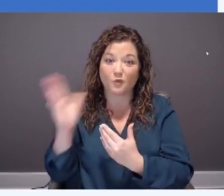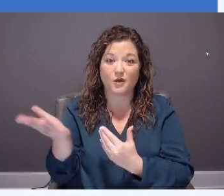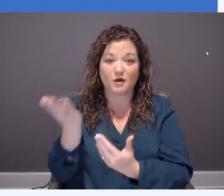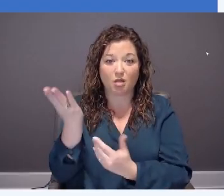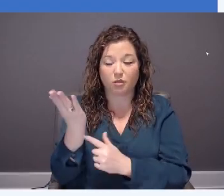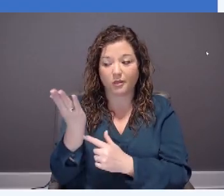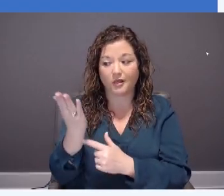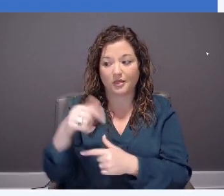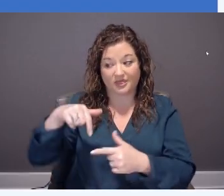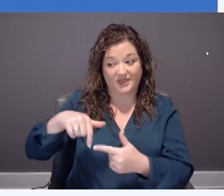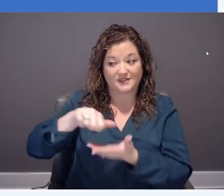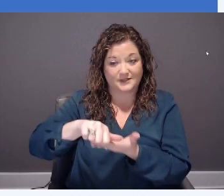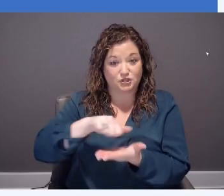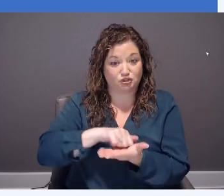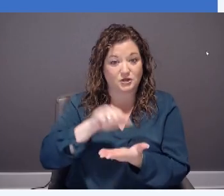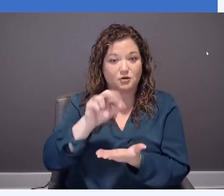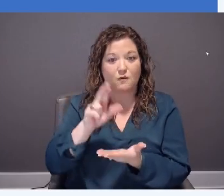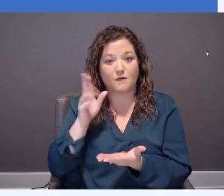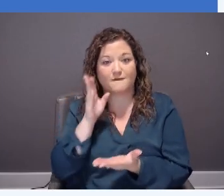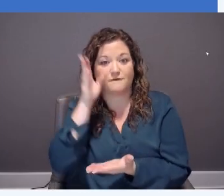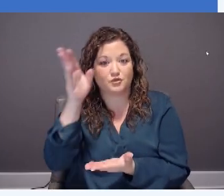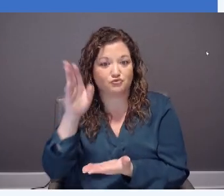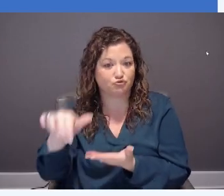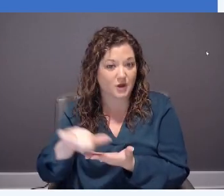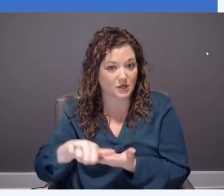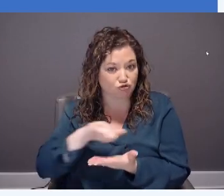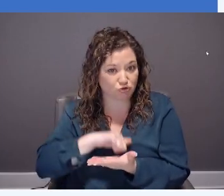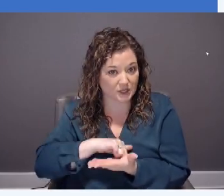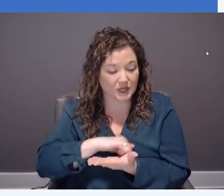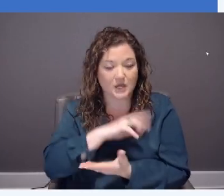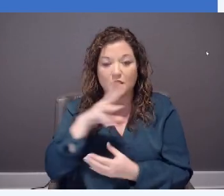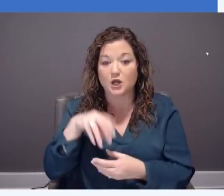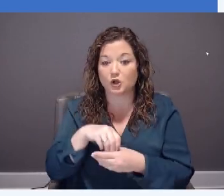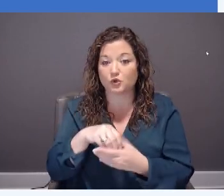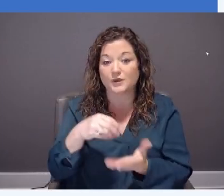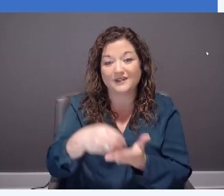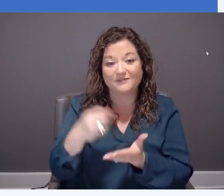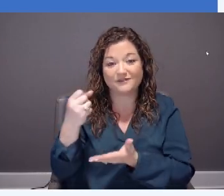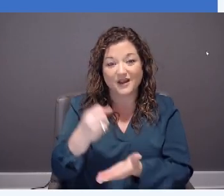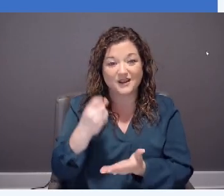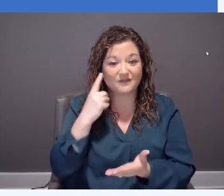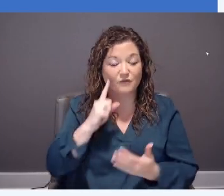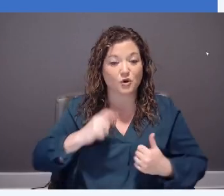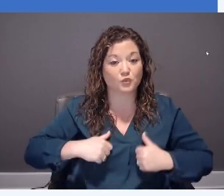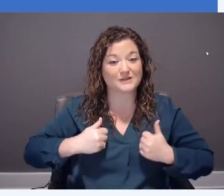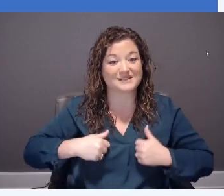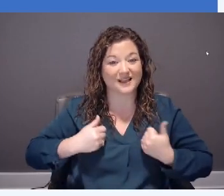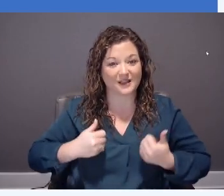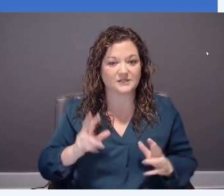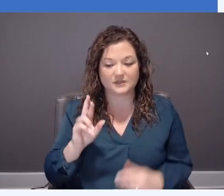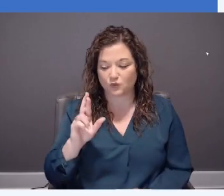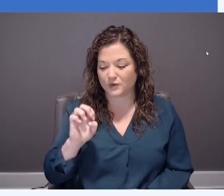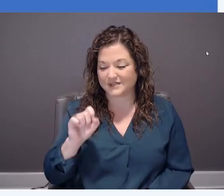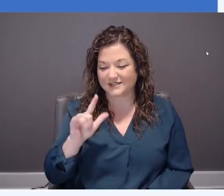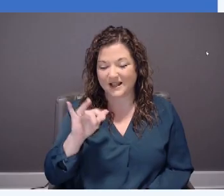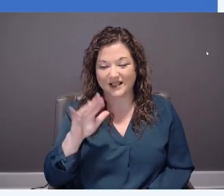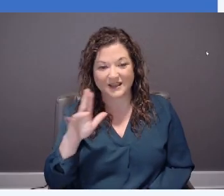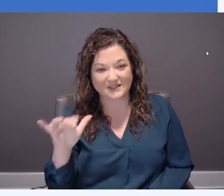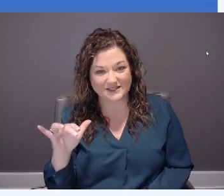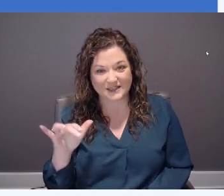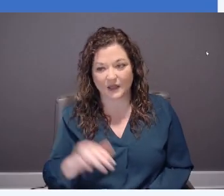future agendas, including funding for the resiliency, which is the community center and utility